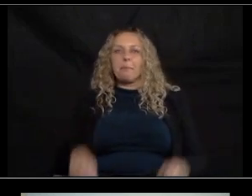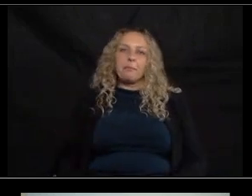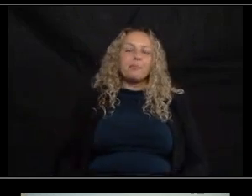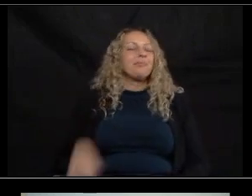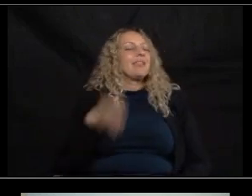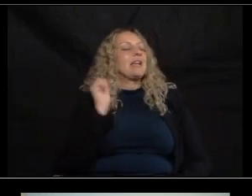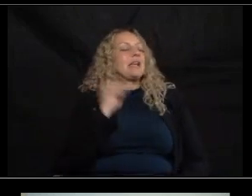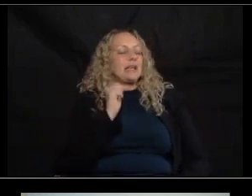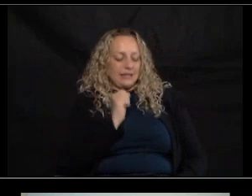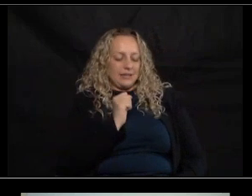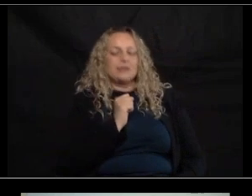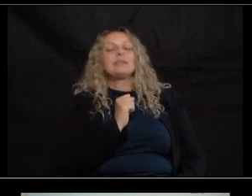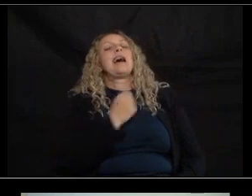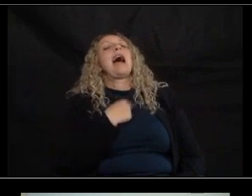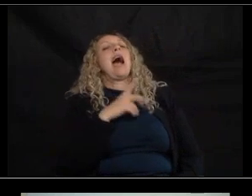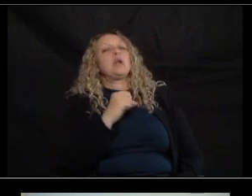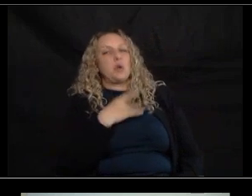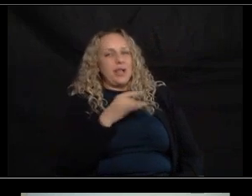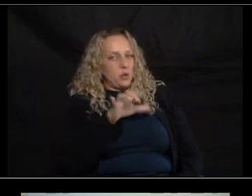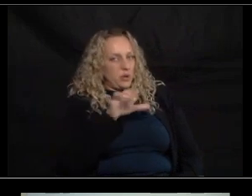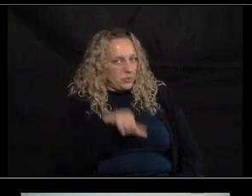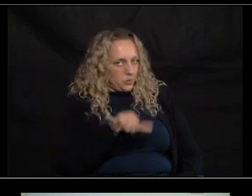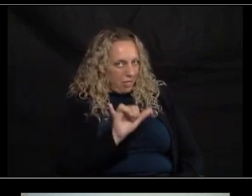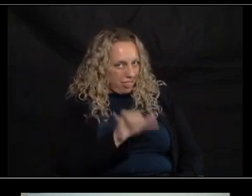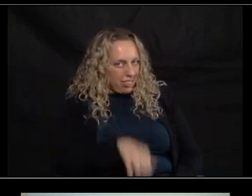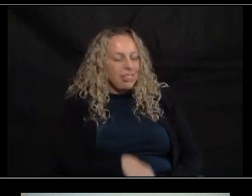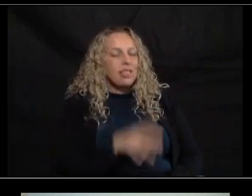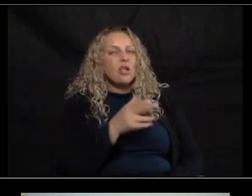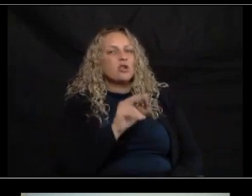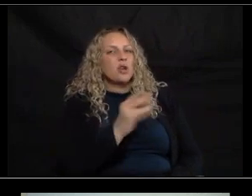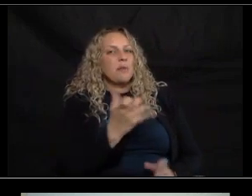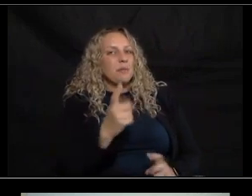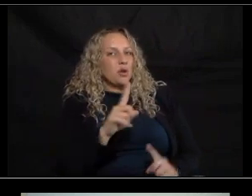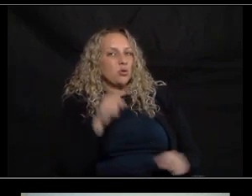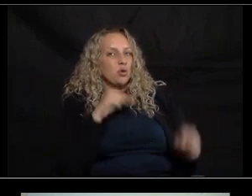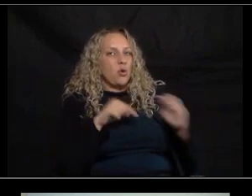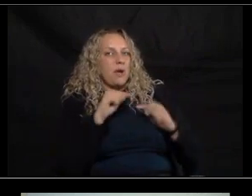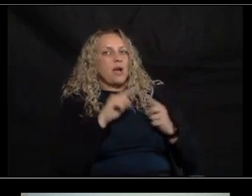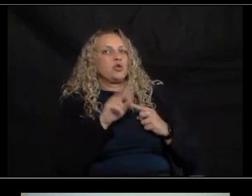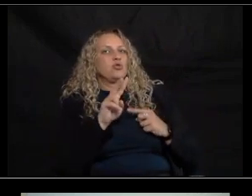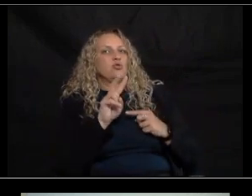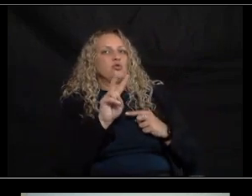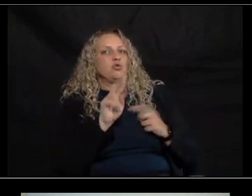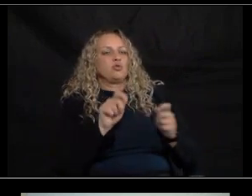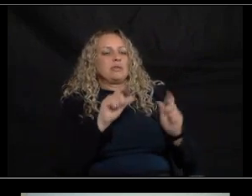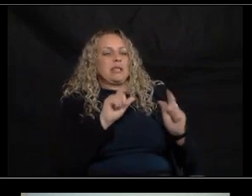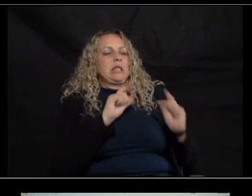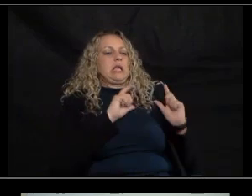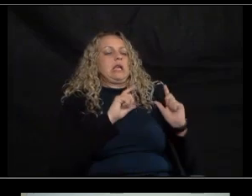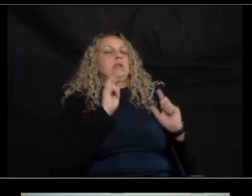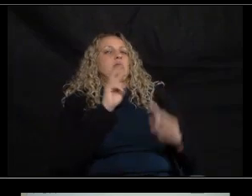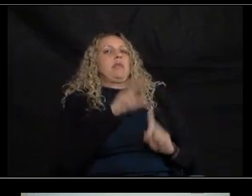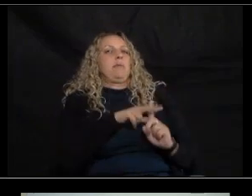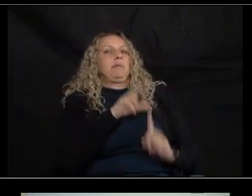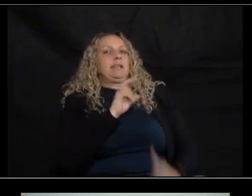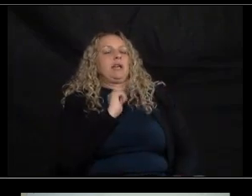Yes, I do. I do like to do that as well. John, maybe you could go back two slides so we could look at the